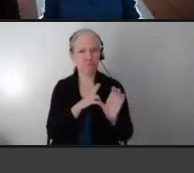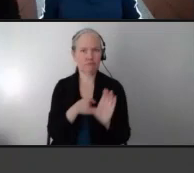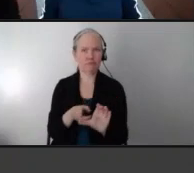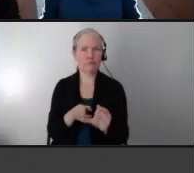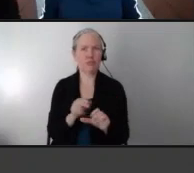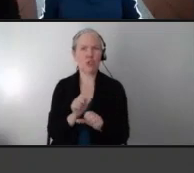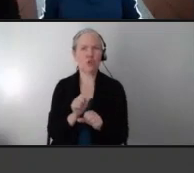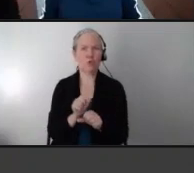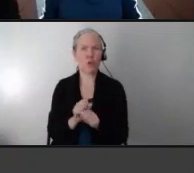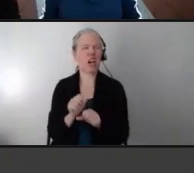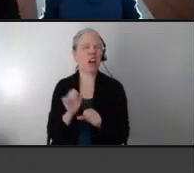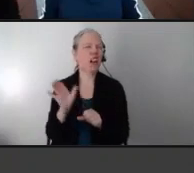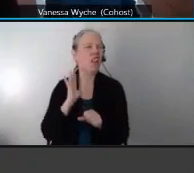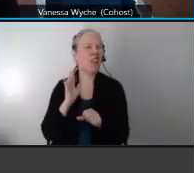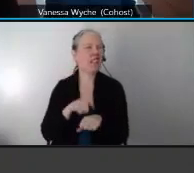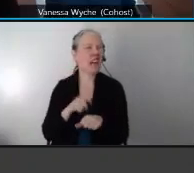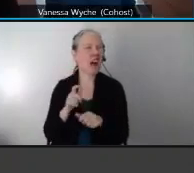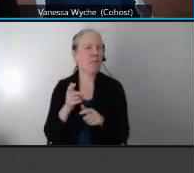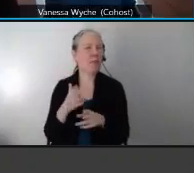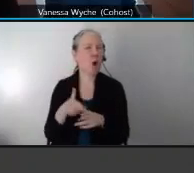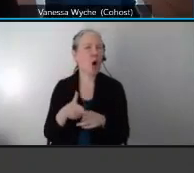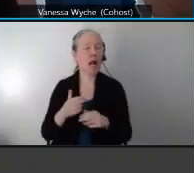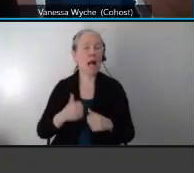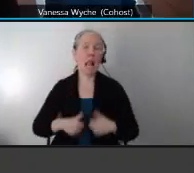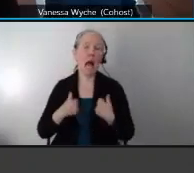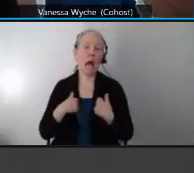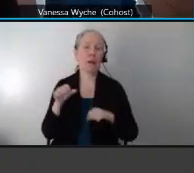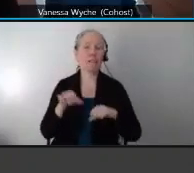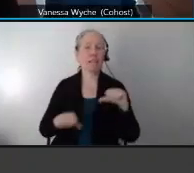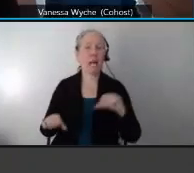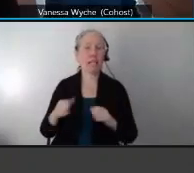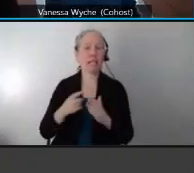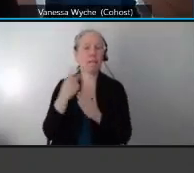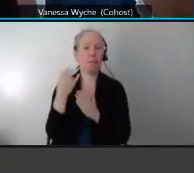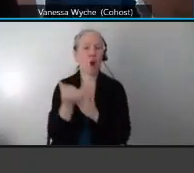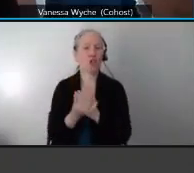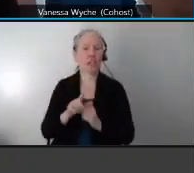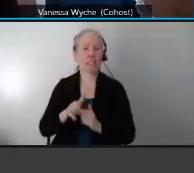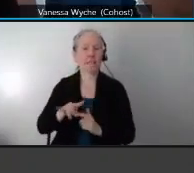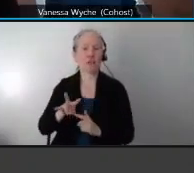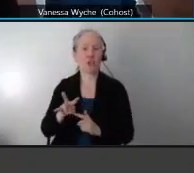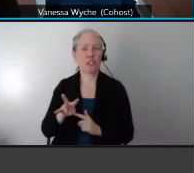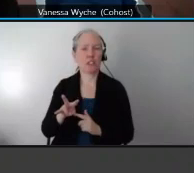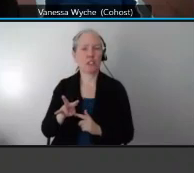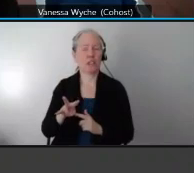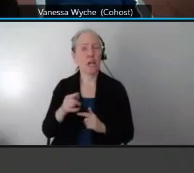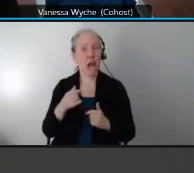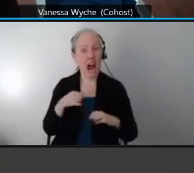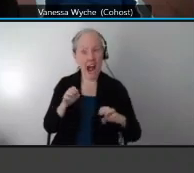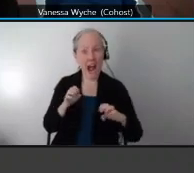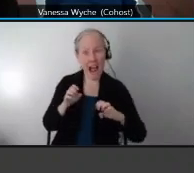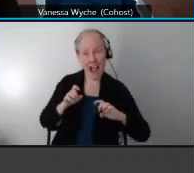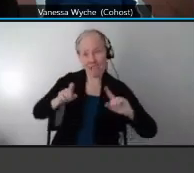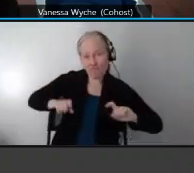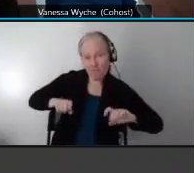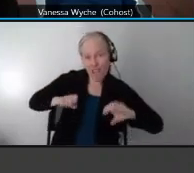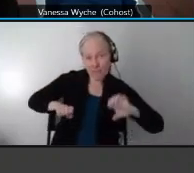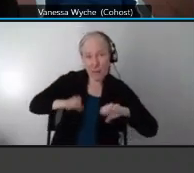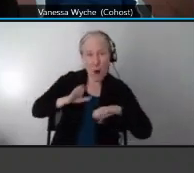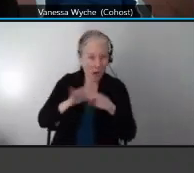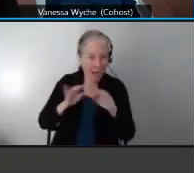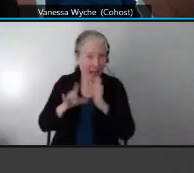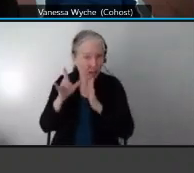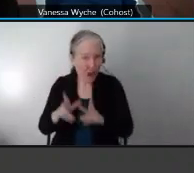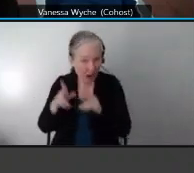called our Life Sciences Projects Division, doing experiments on astronauts to understand how